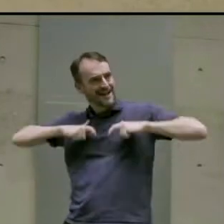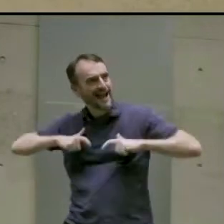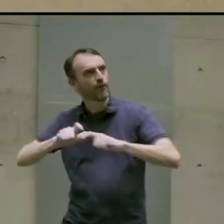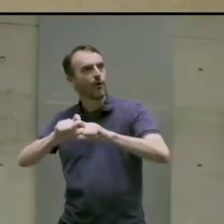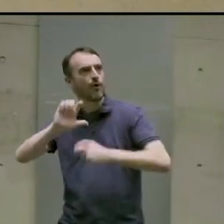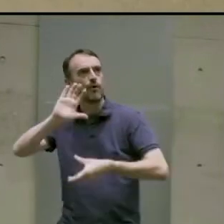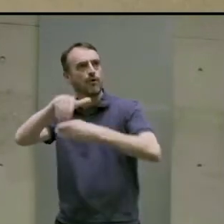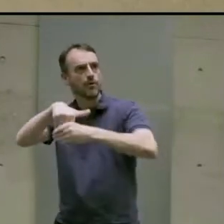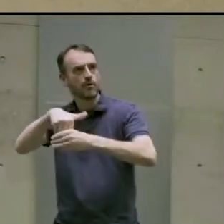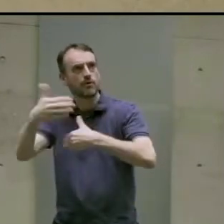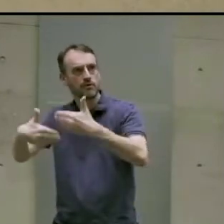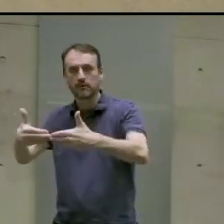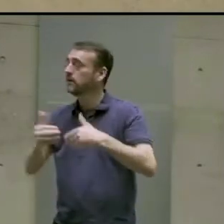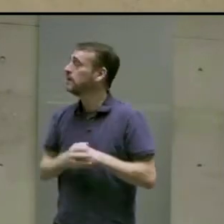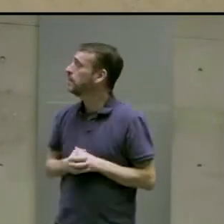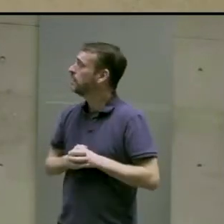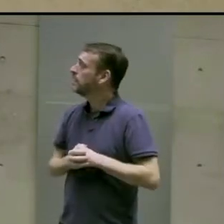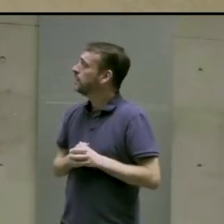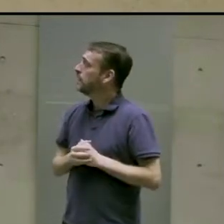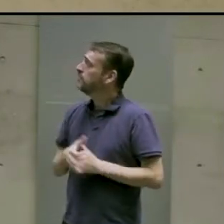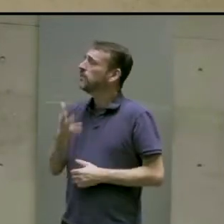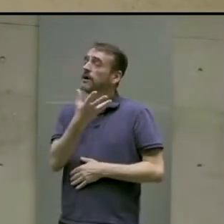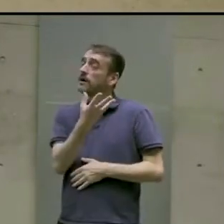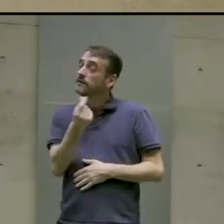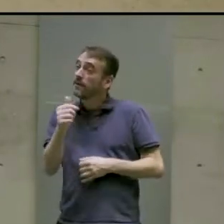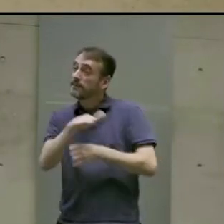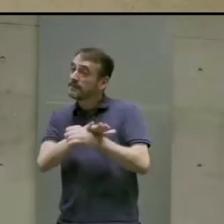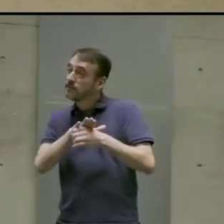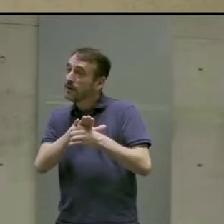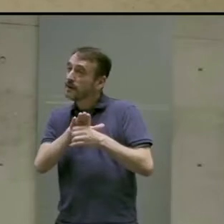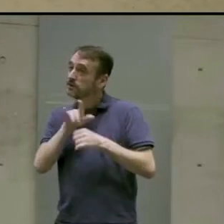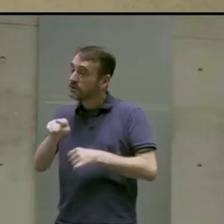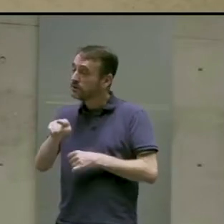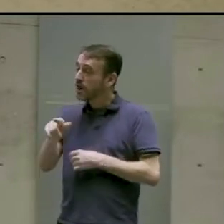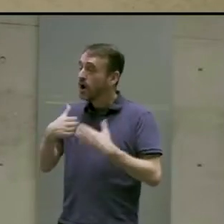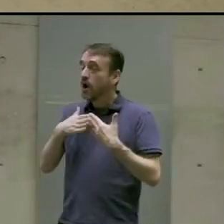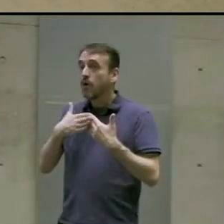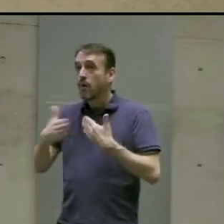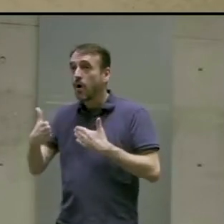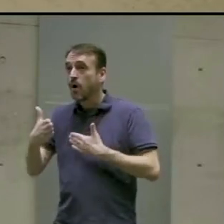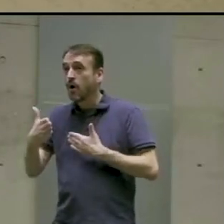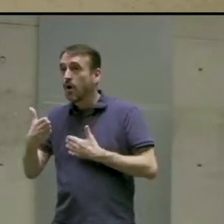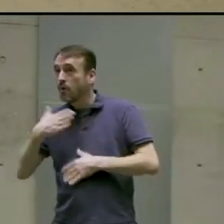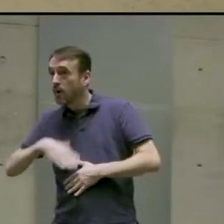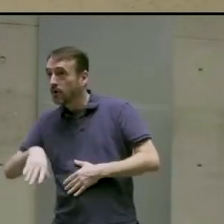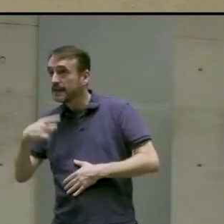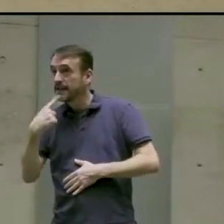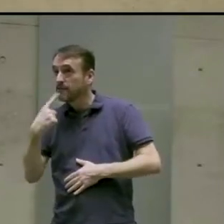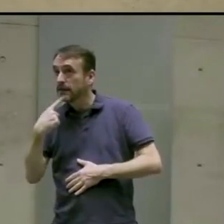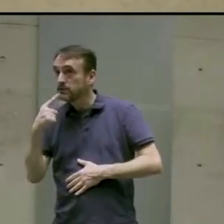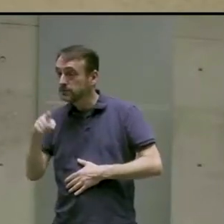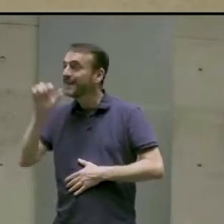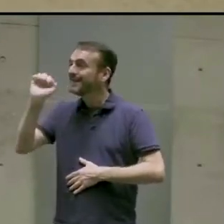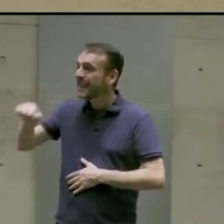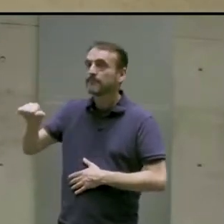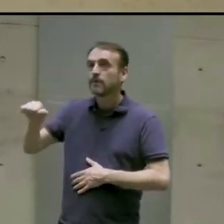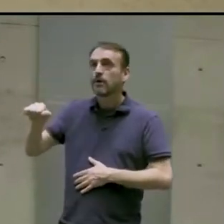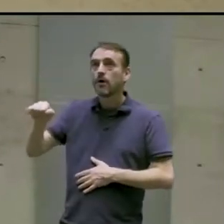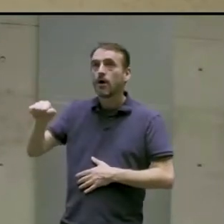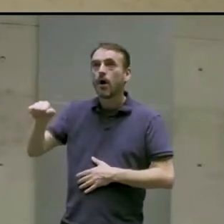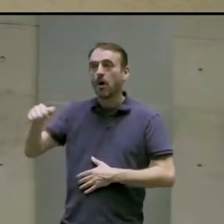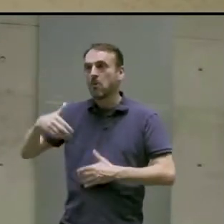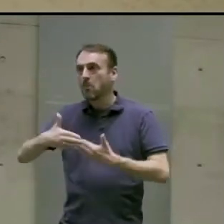But also, in some cases, do I want an information dump? Tell me more, or maybe I'm not that interested. Okay, I'm going